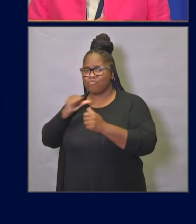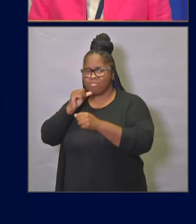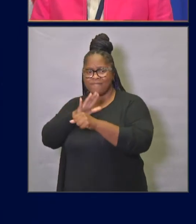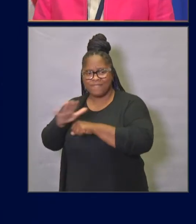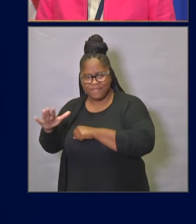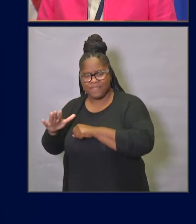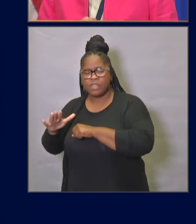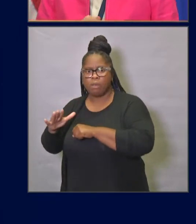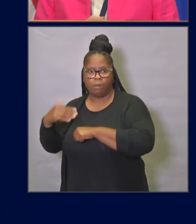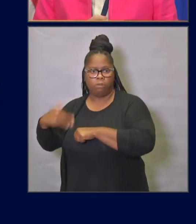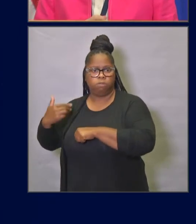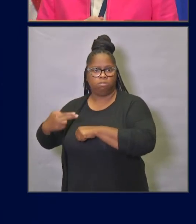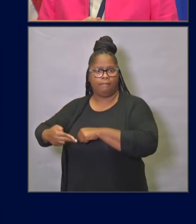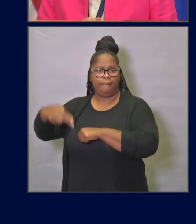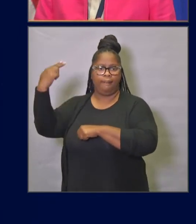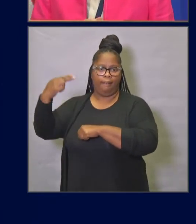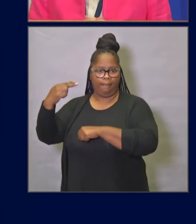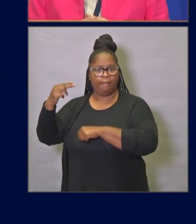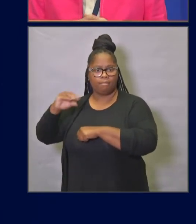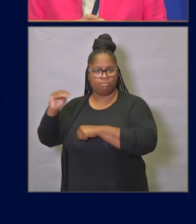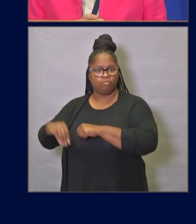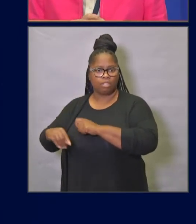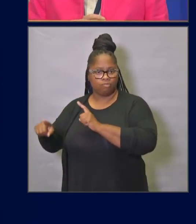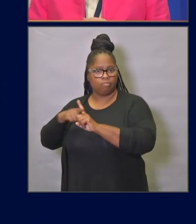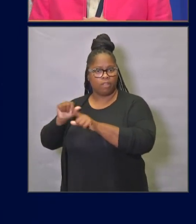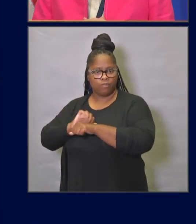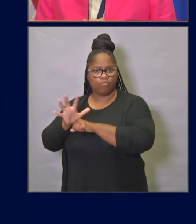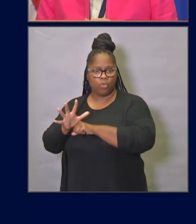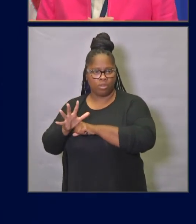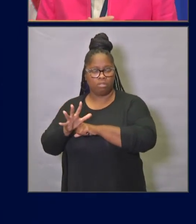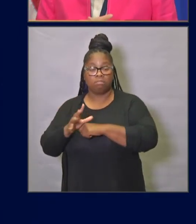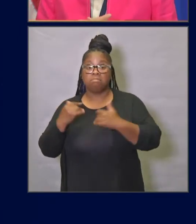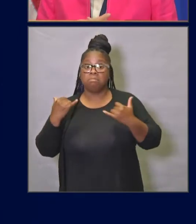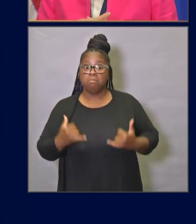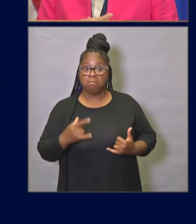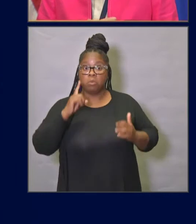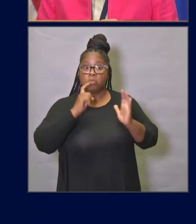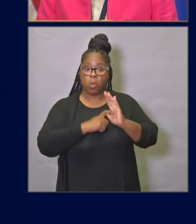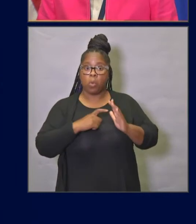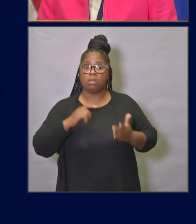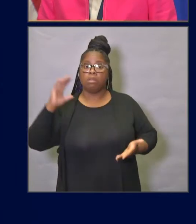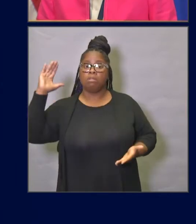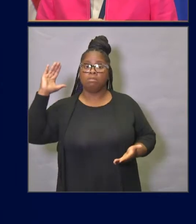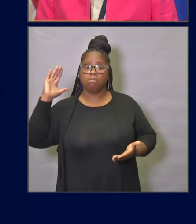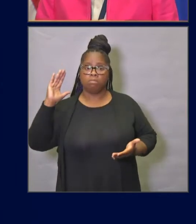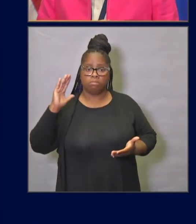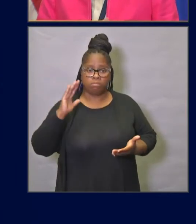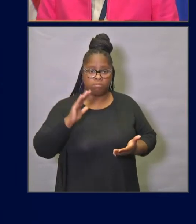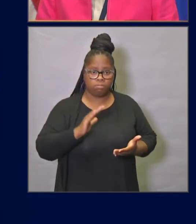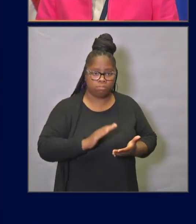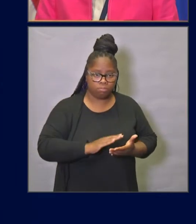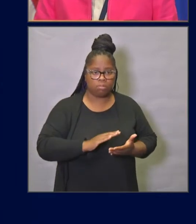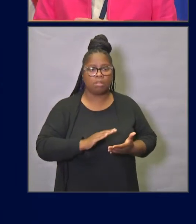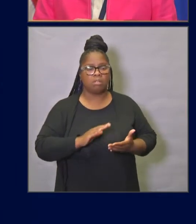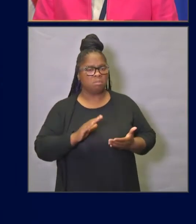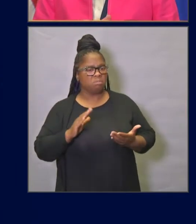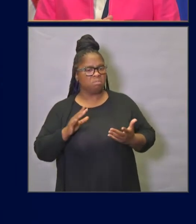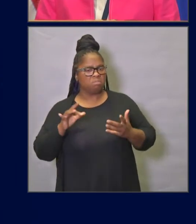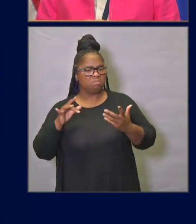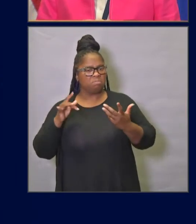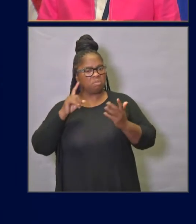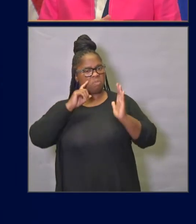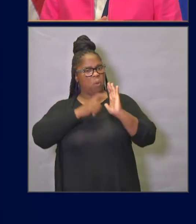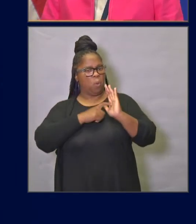significant decreases across all communities, the gaps are not closing in a similar manner as what we just looked at